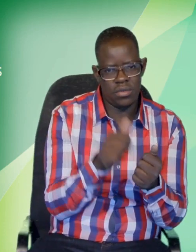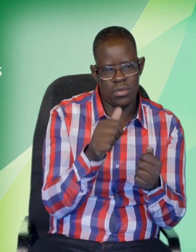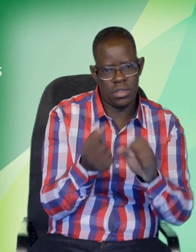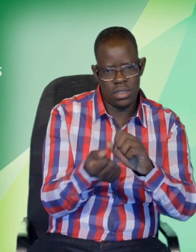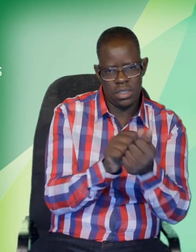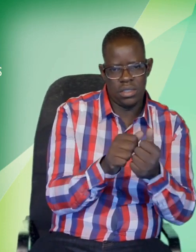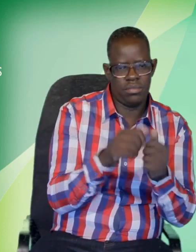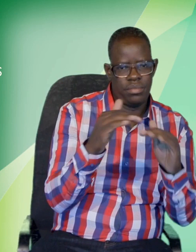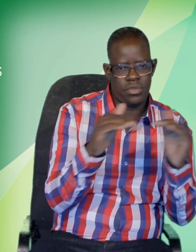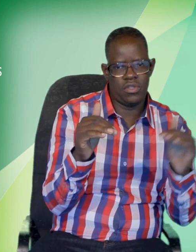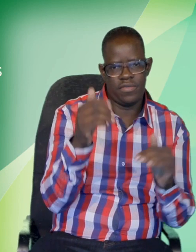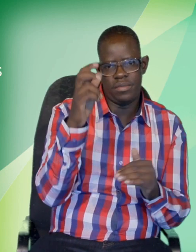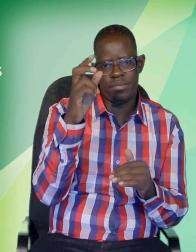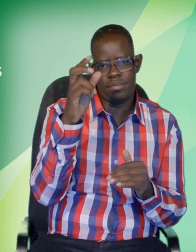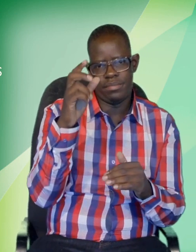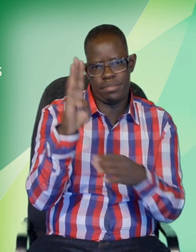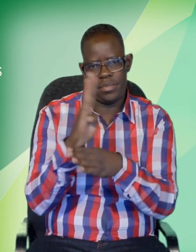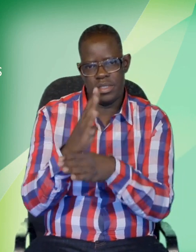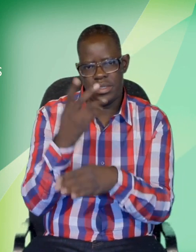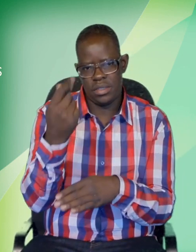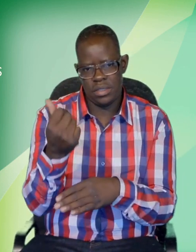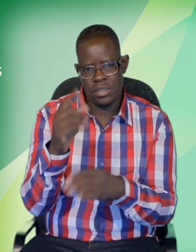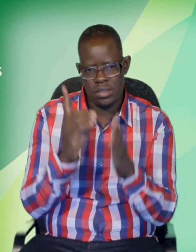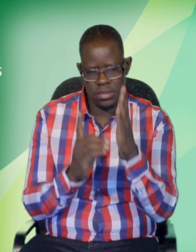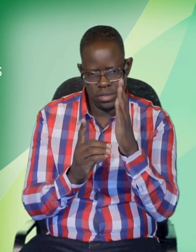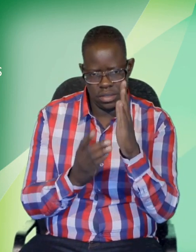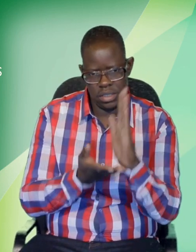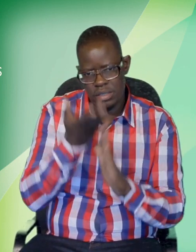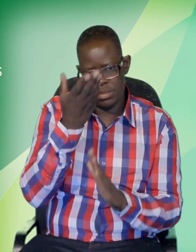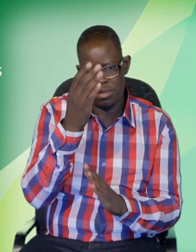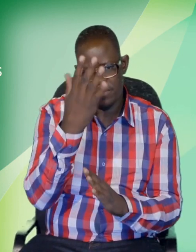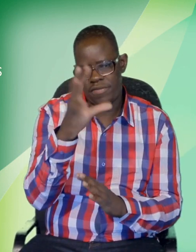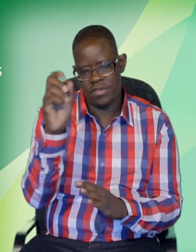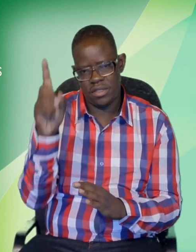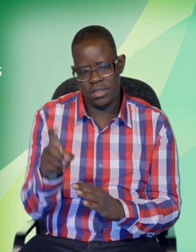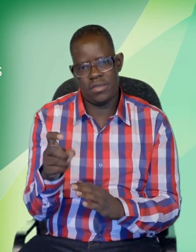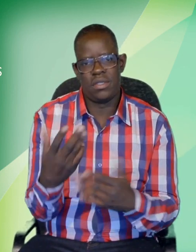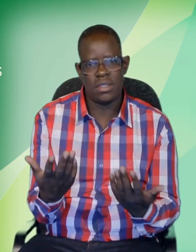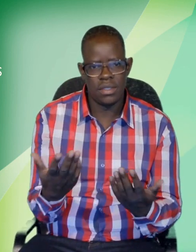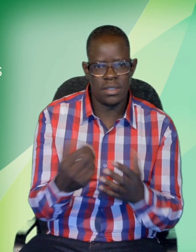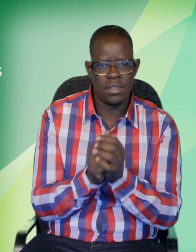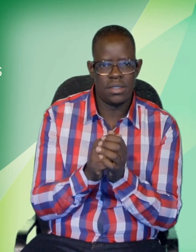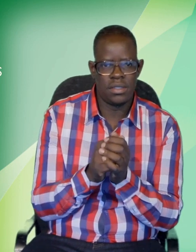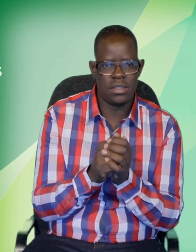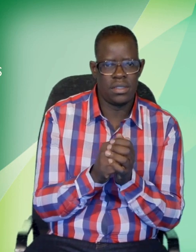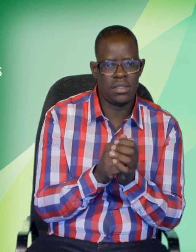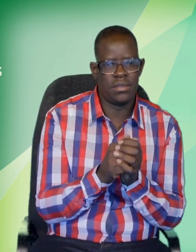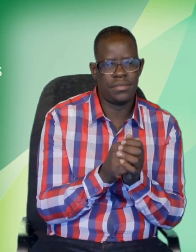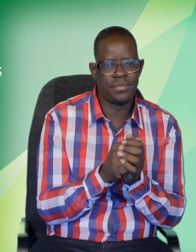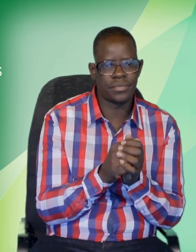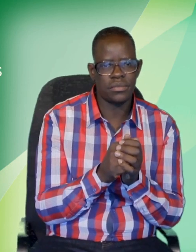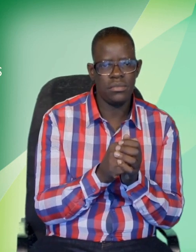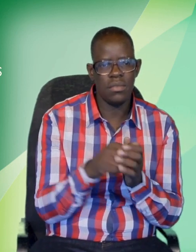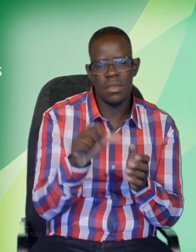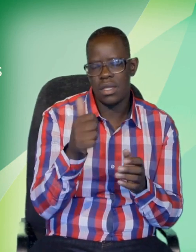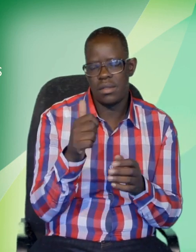of the business. An asset or cash increased by 50,000 and an owner's equity also increased by 50,000. In